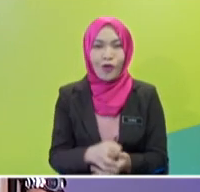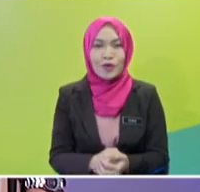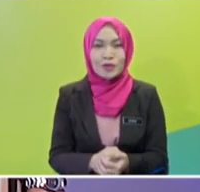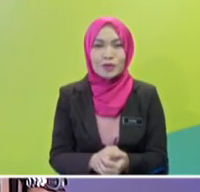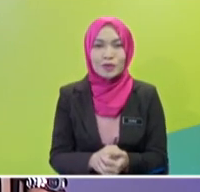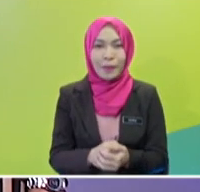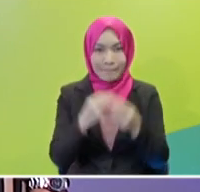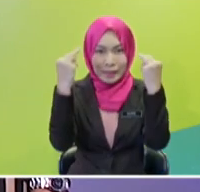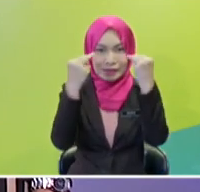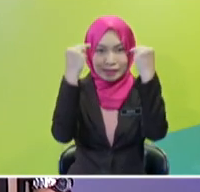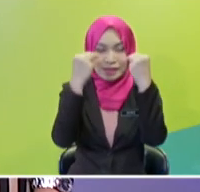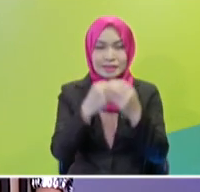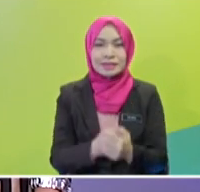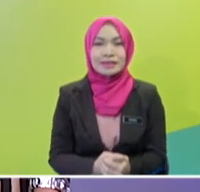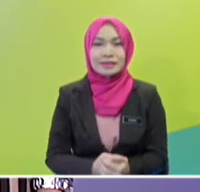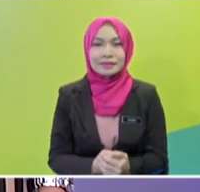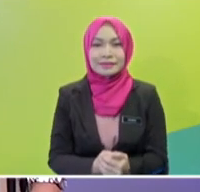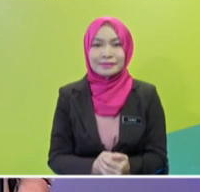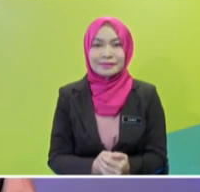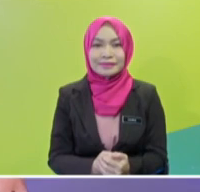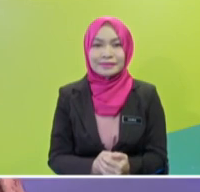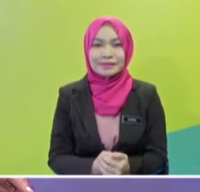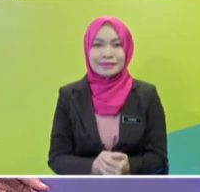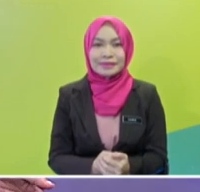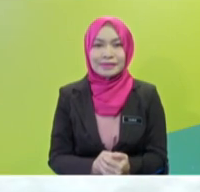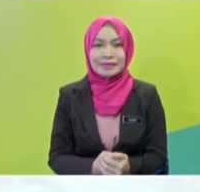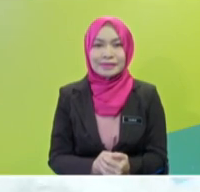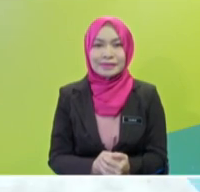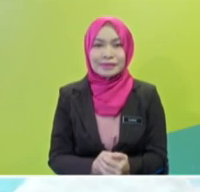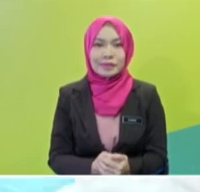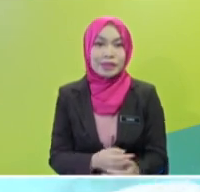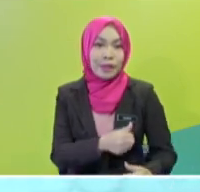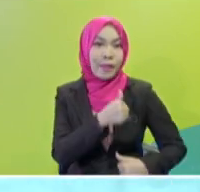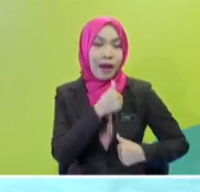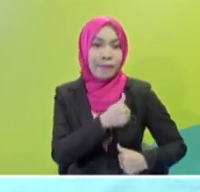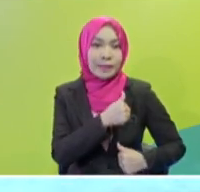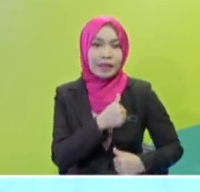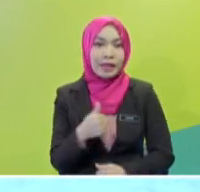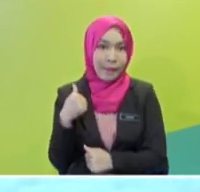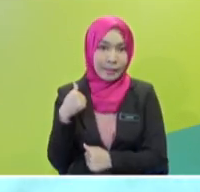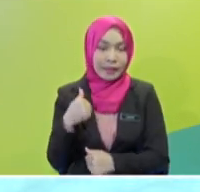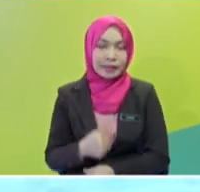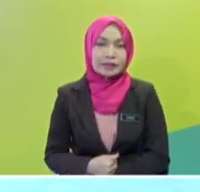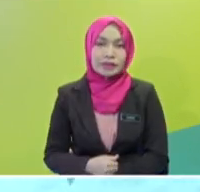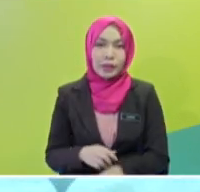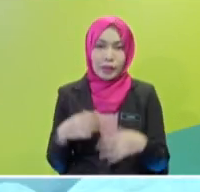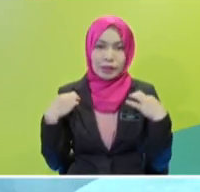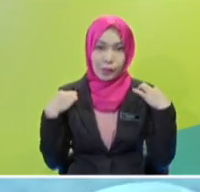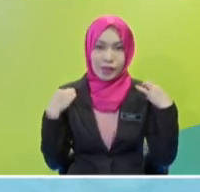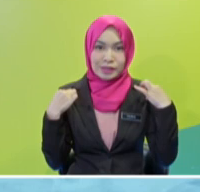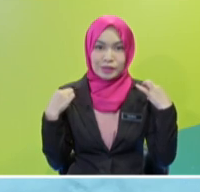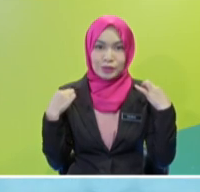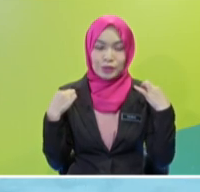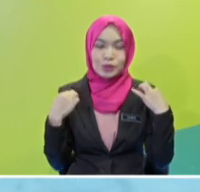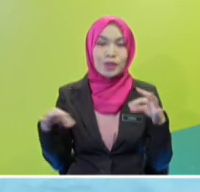Oh, yes, yeah. That's true. Such as the army officer, the doctors, mm-hmm. nurses,